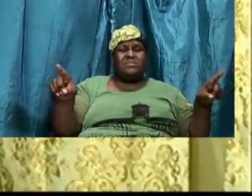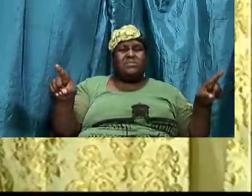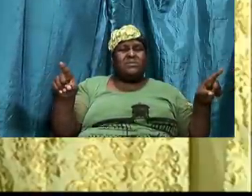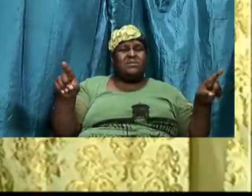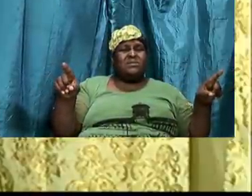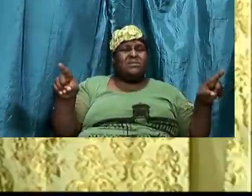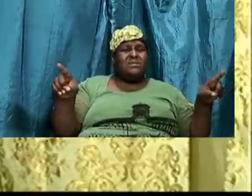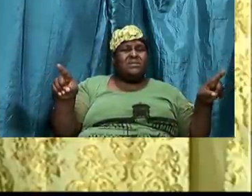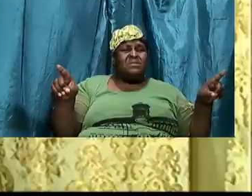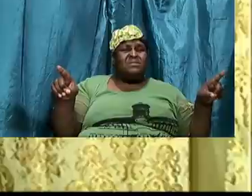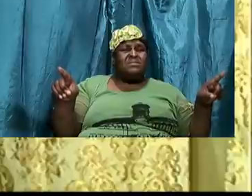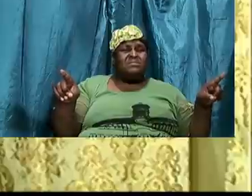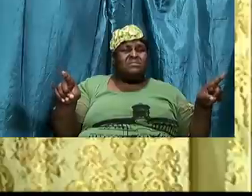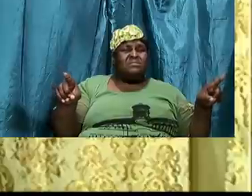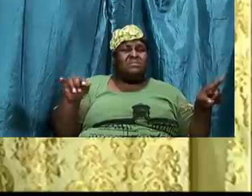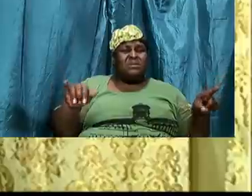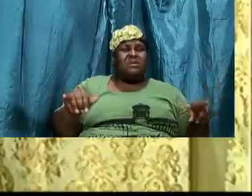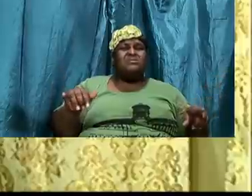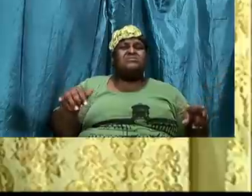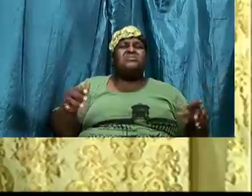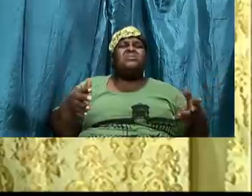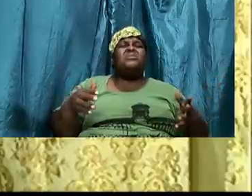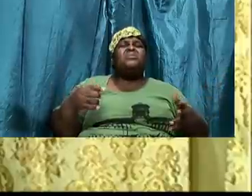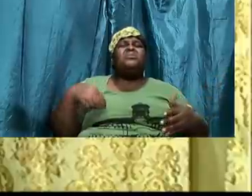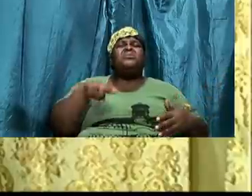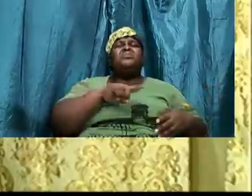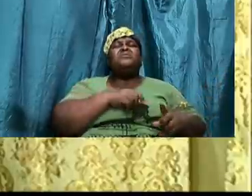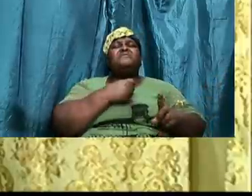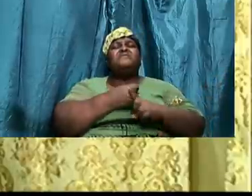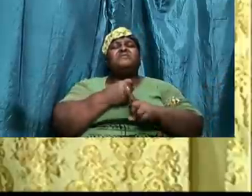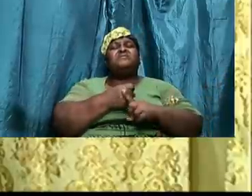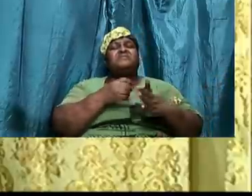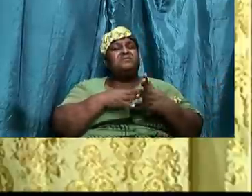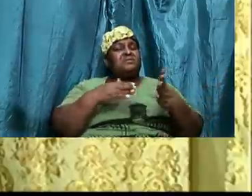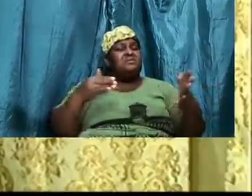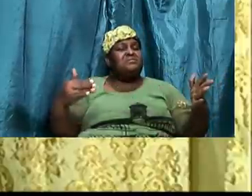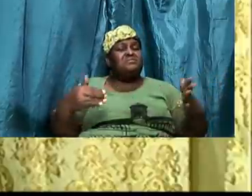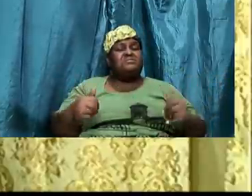In high places. Did you know?